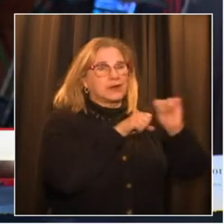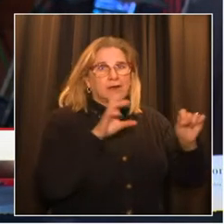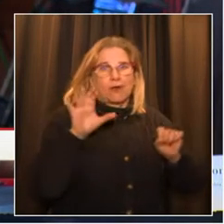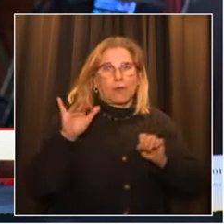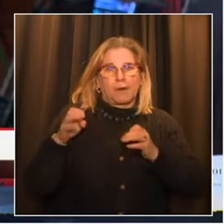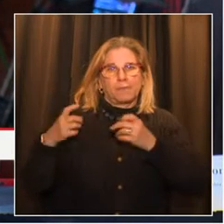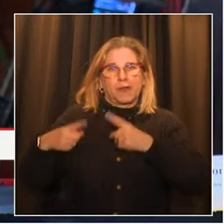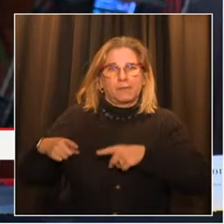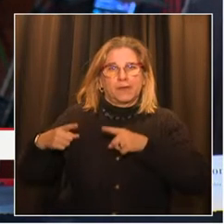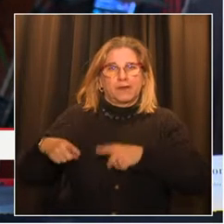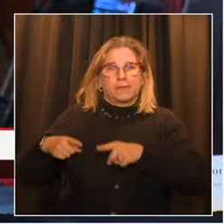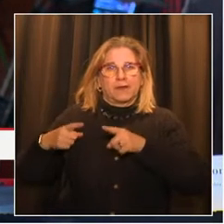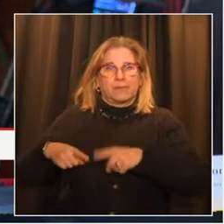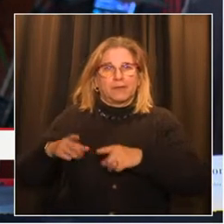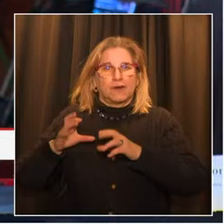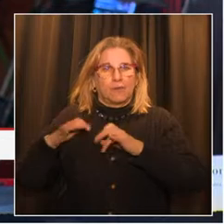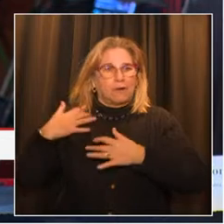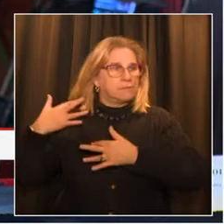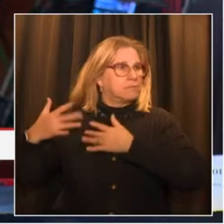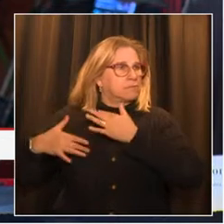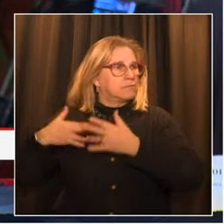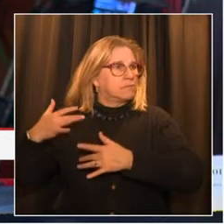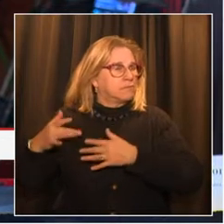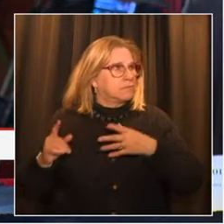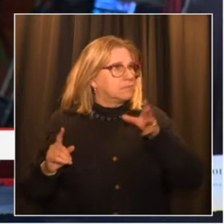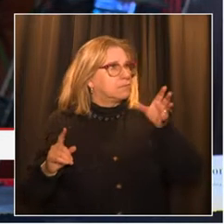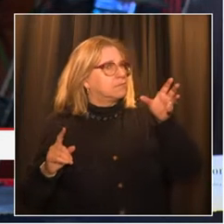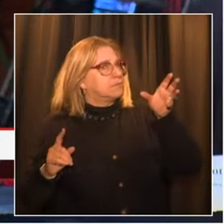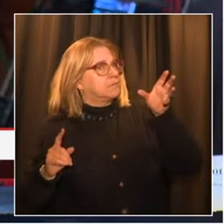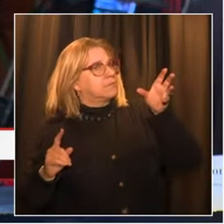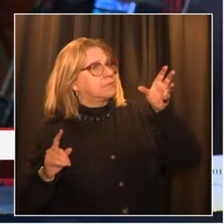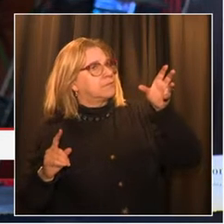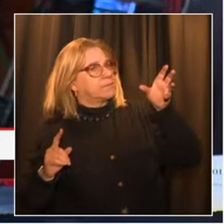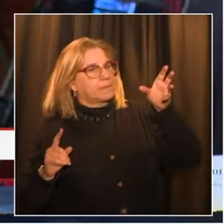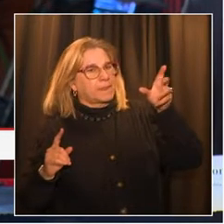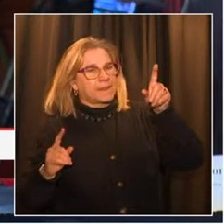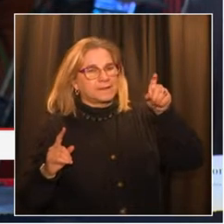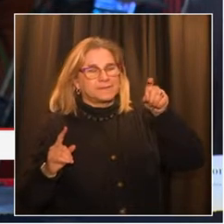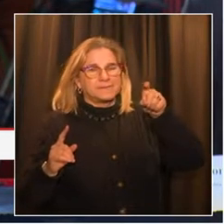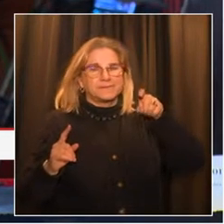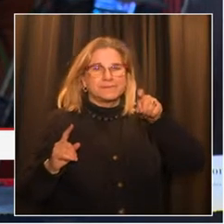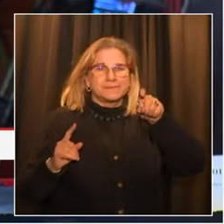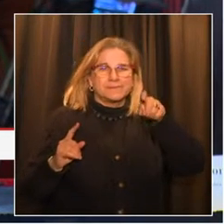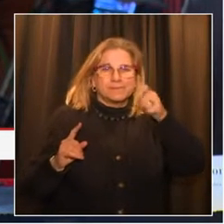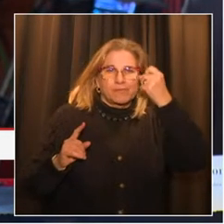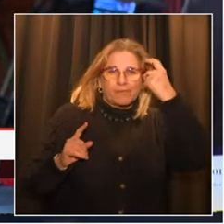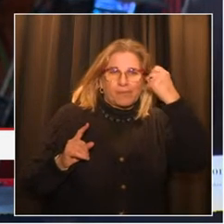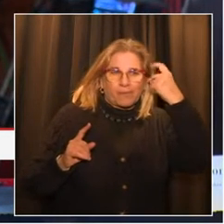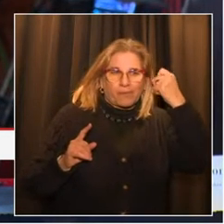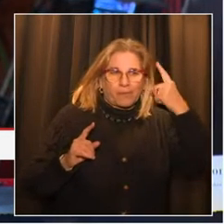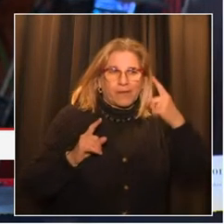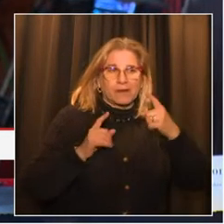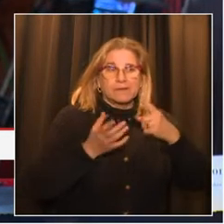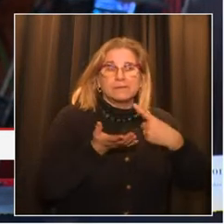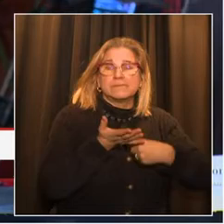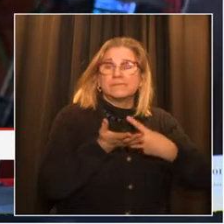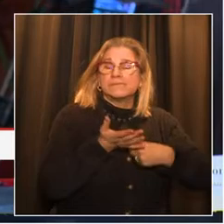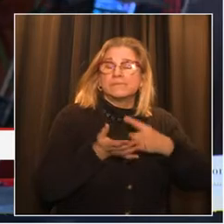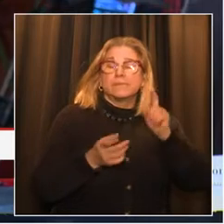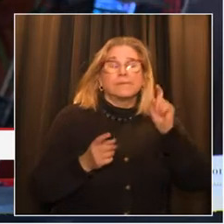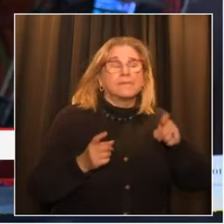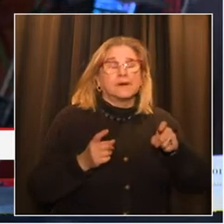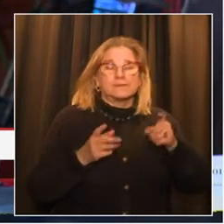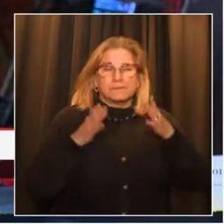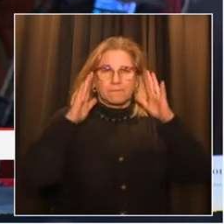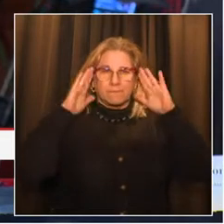a roundtable of sorts about public safety a while ago, and I was sure to